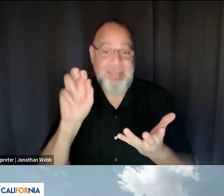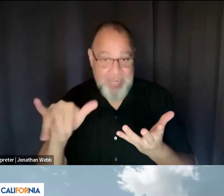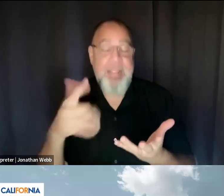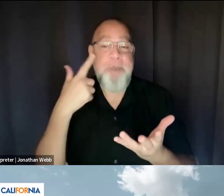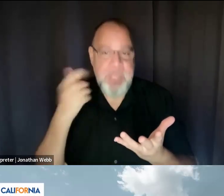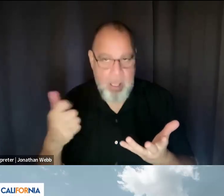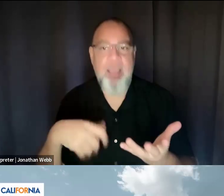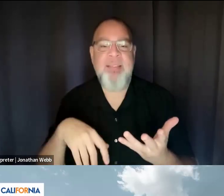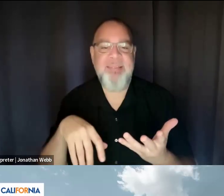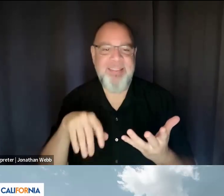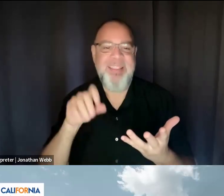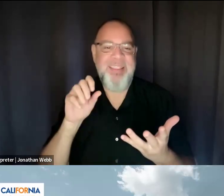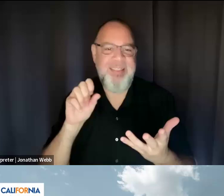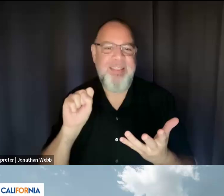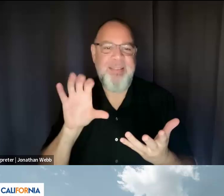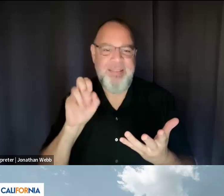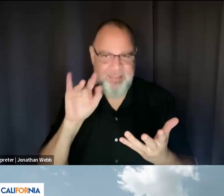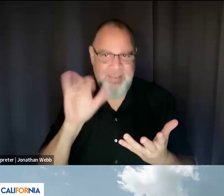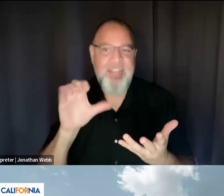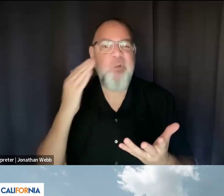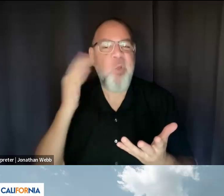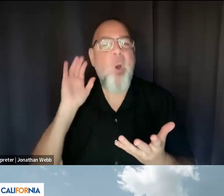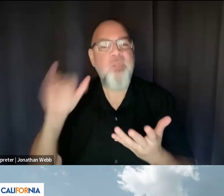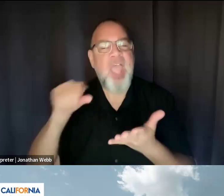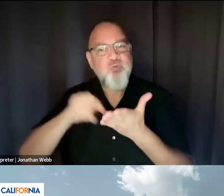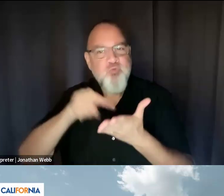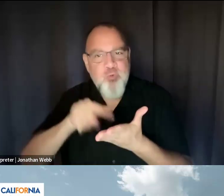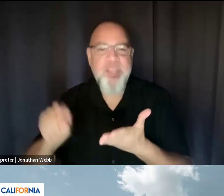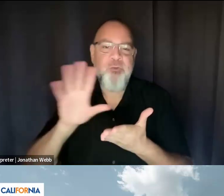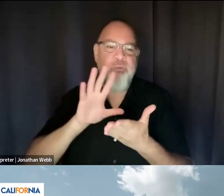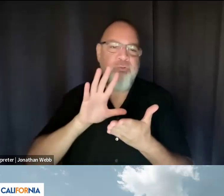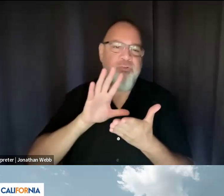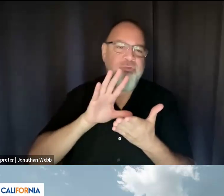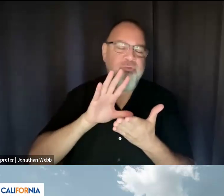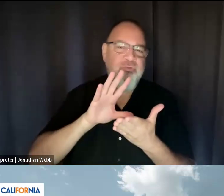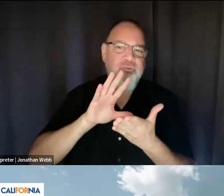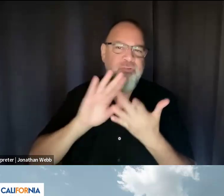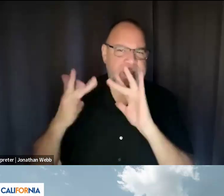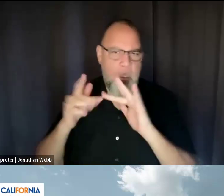the education and research network here in California.